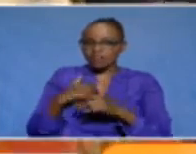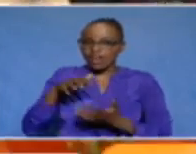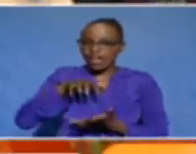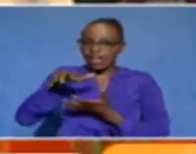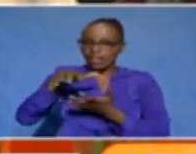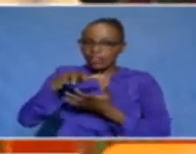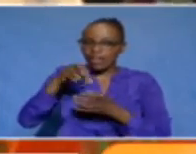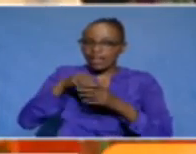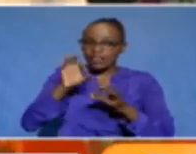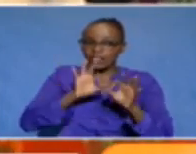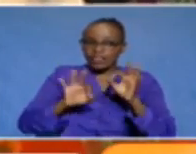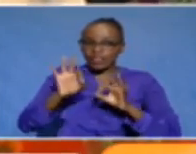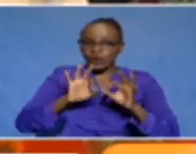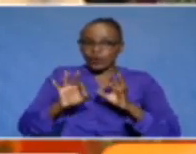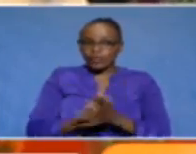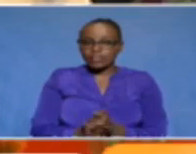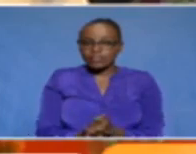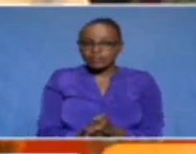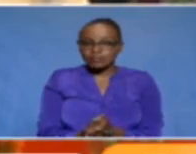laughter in the hall.